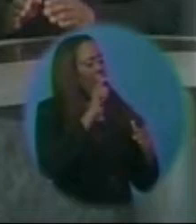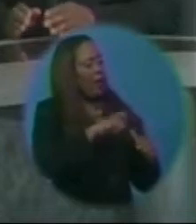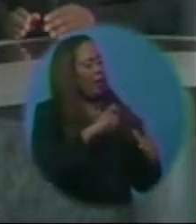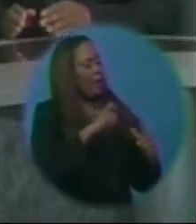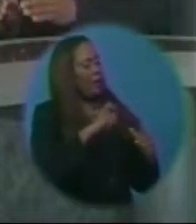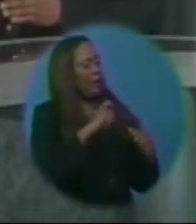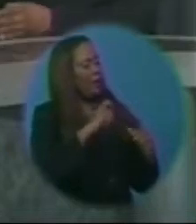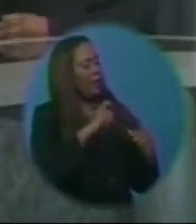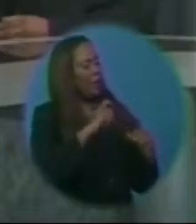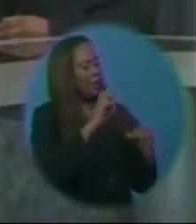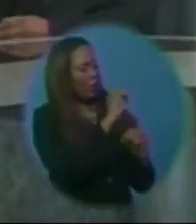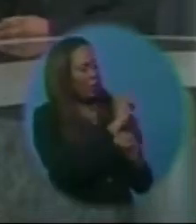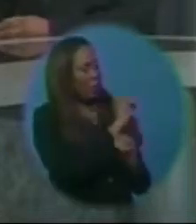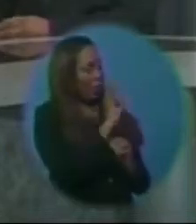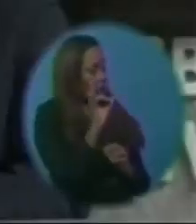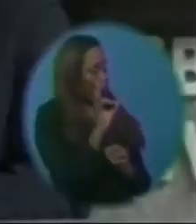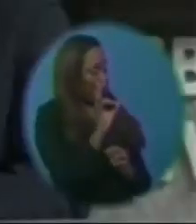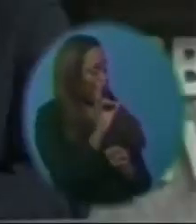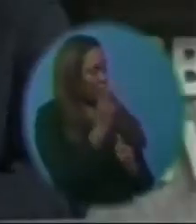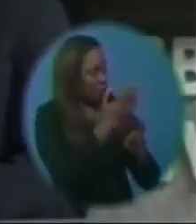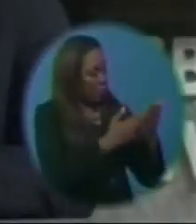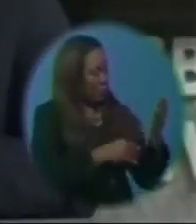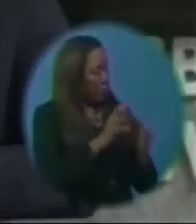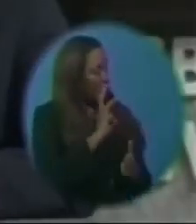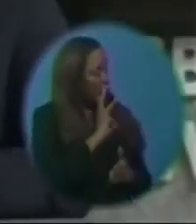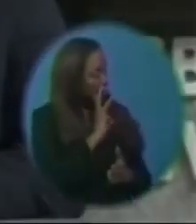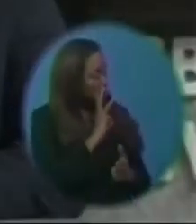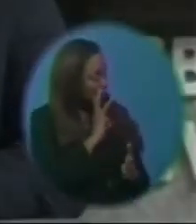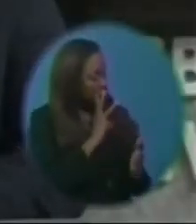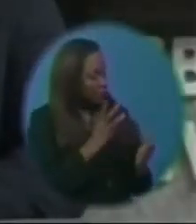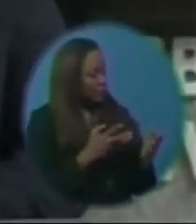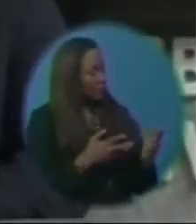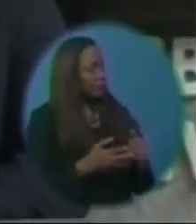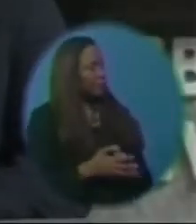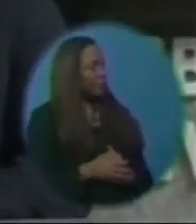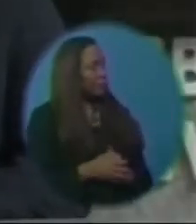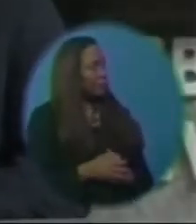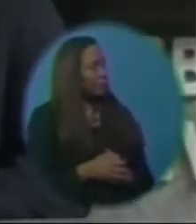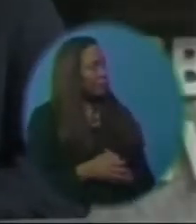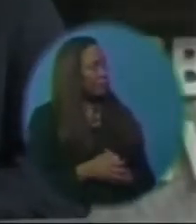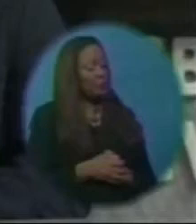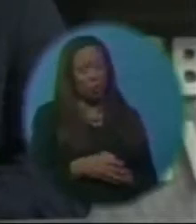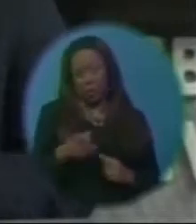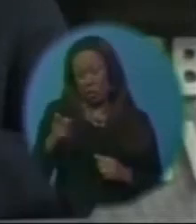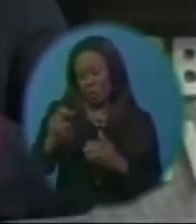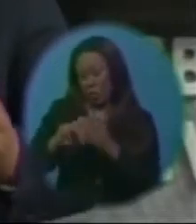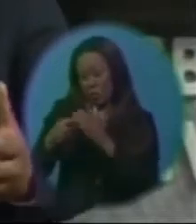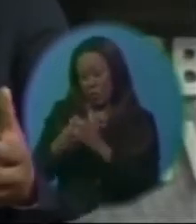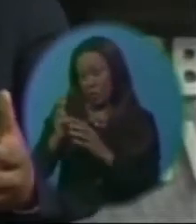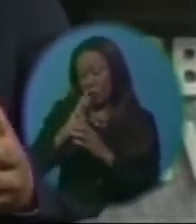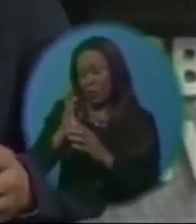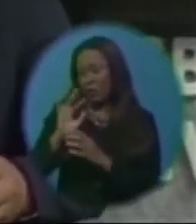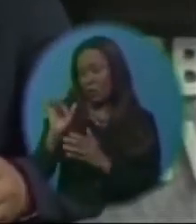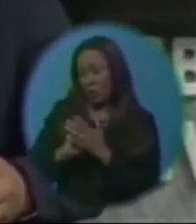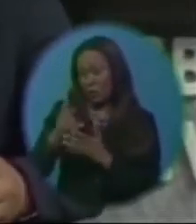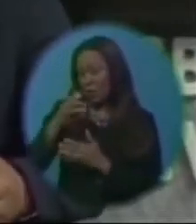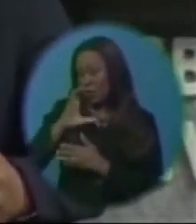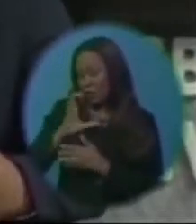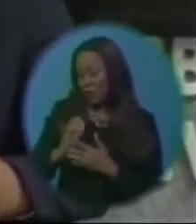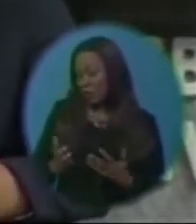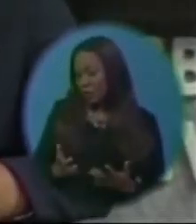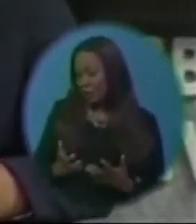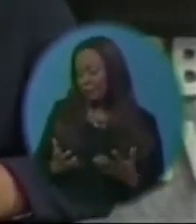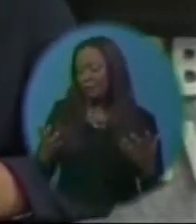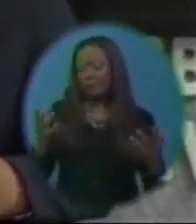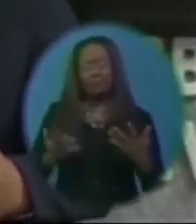quite separate from the wastewater sewer line. And the potable water is what you would drink? Correct. Or what you use? The drinking water. Right. But the reason we